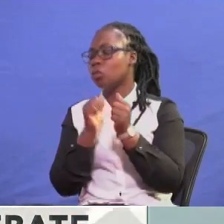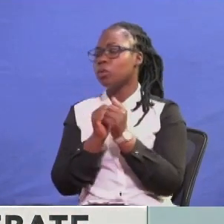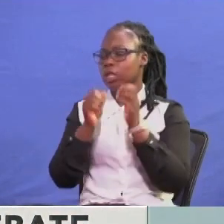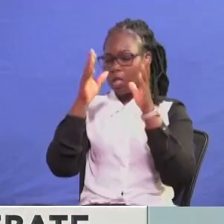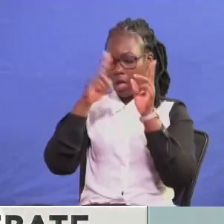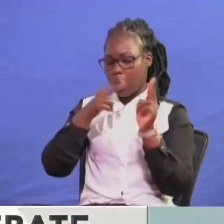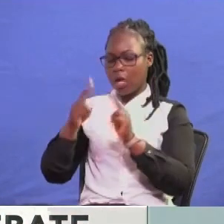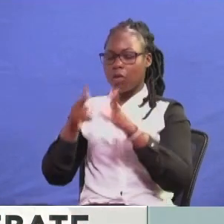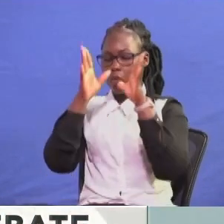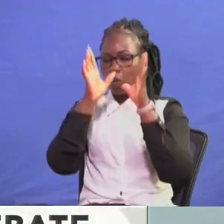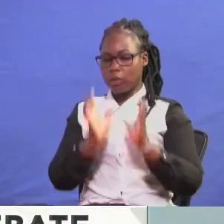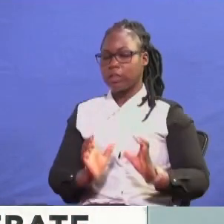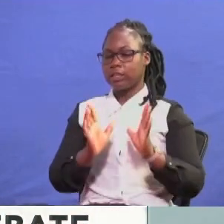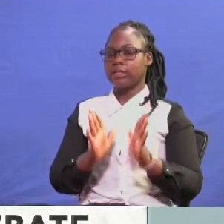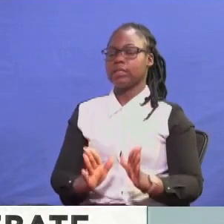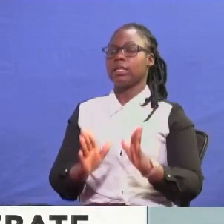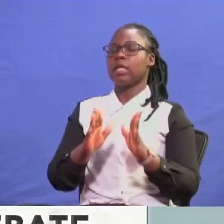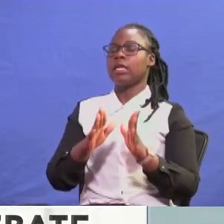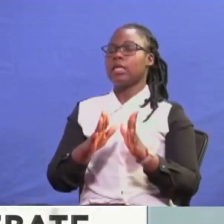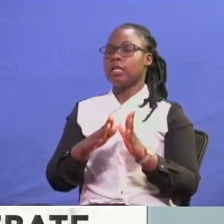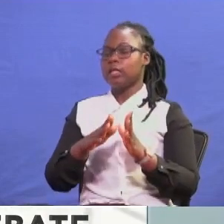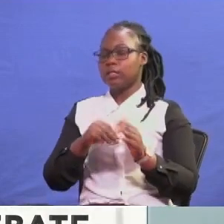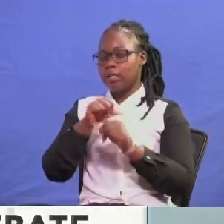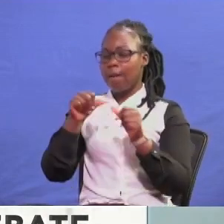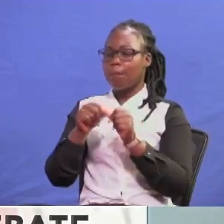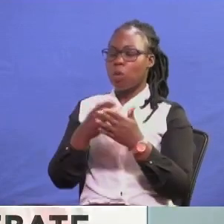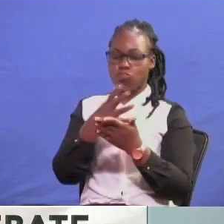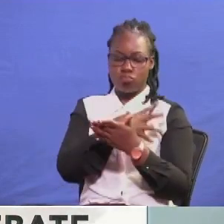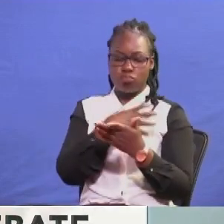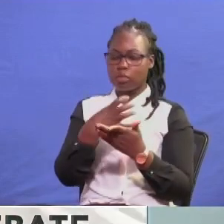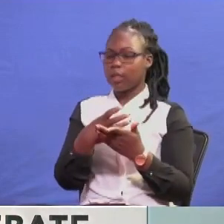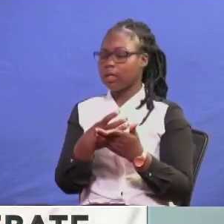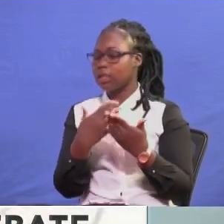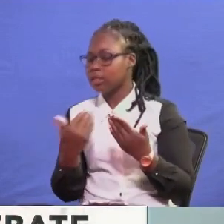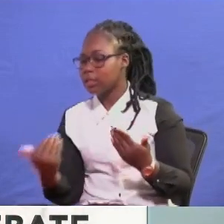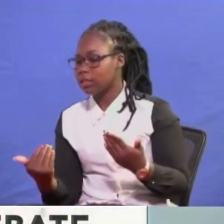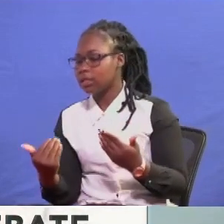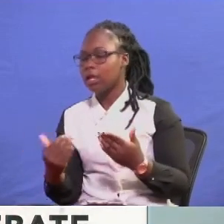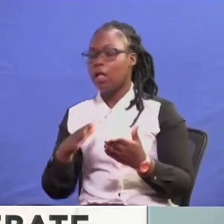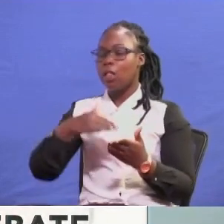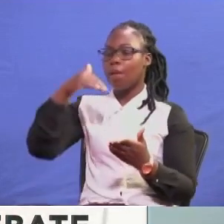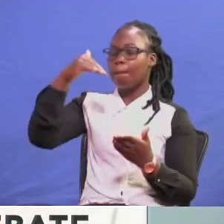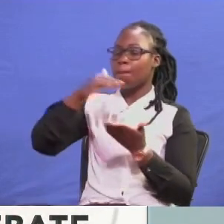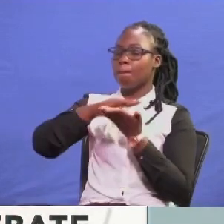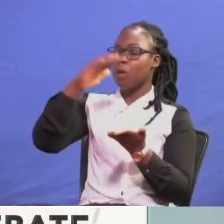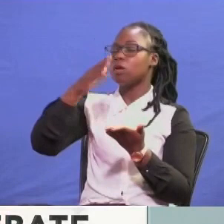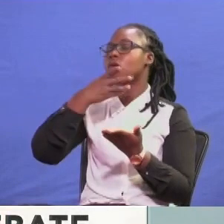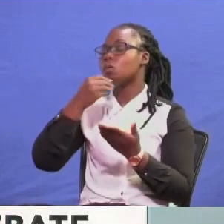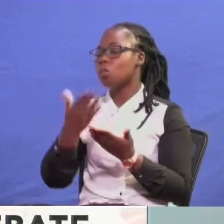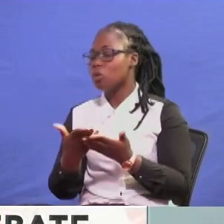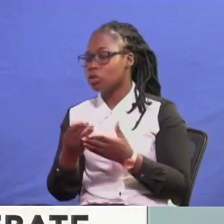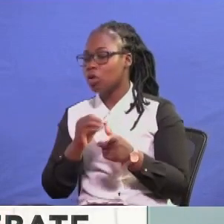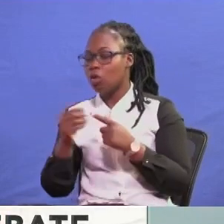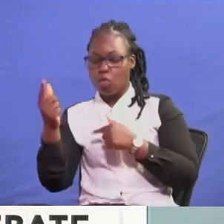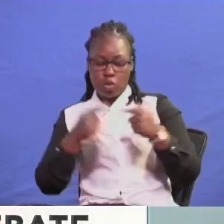It's about the rich kids, the big boys. It's about promotion of his